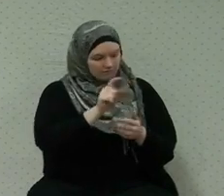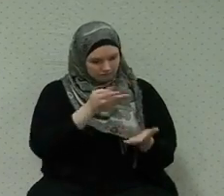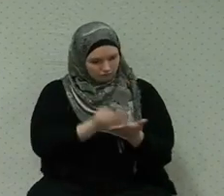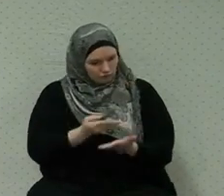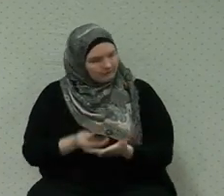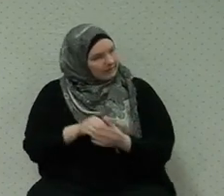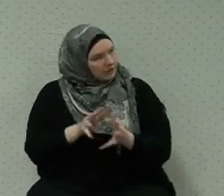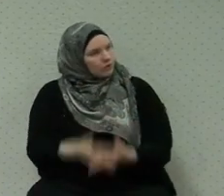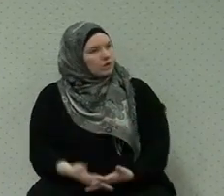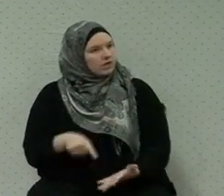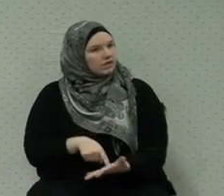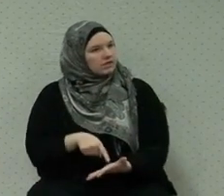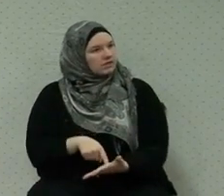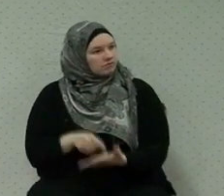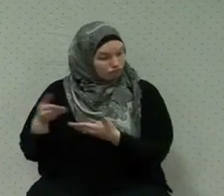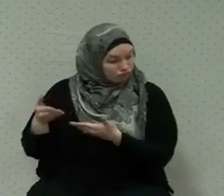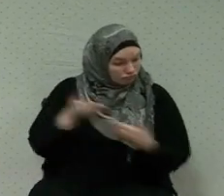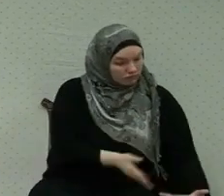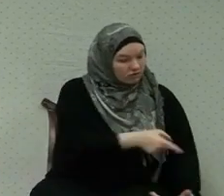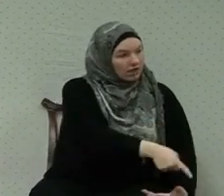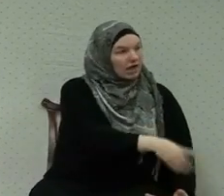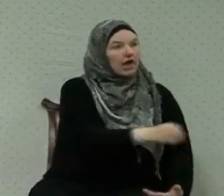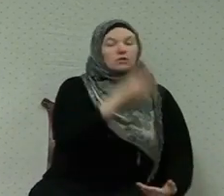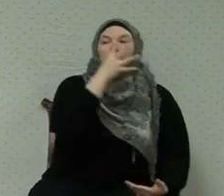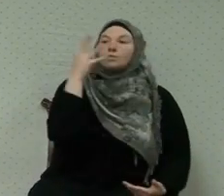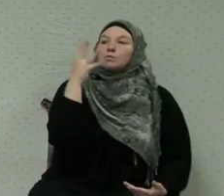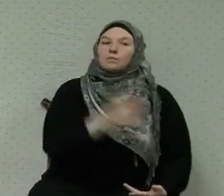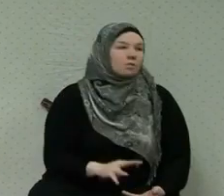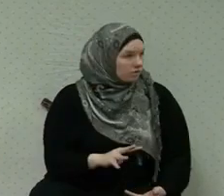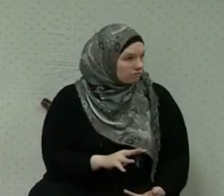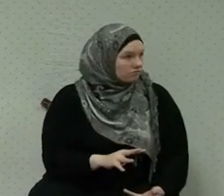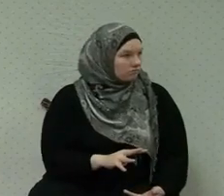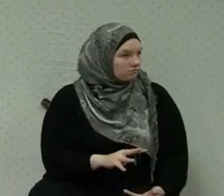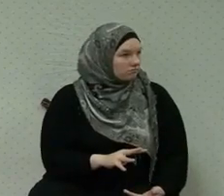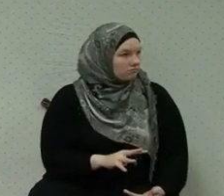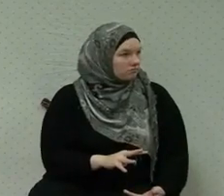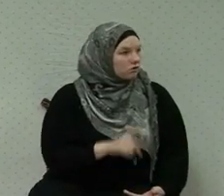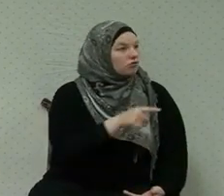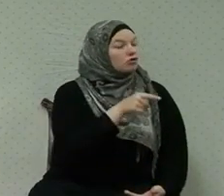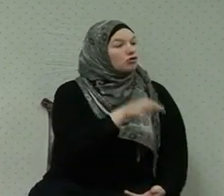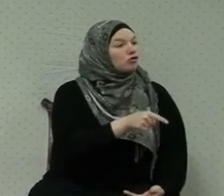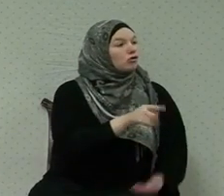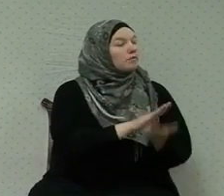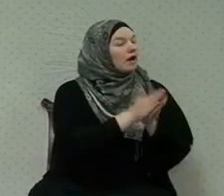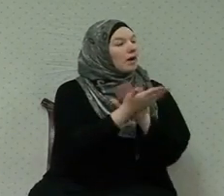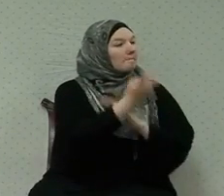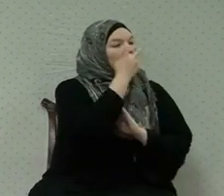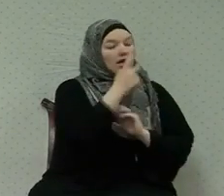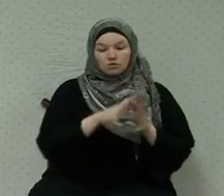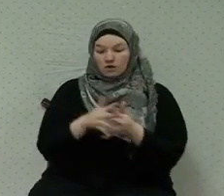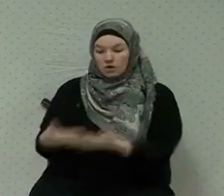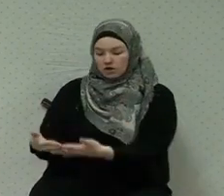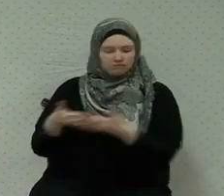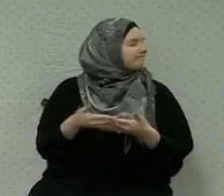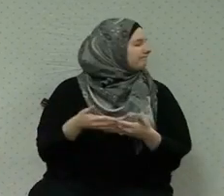proofs, came to you and you ignored them. You turned a blind eye